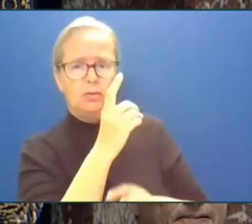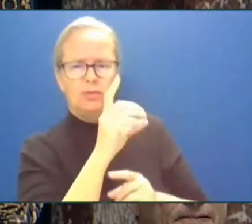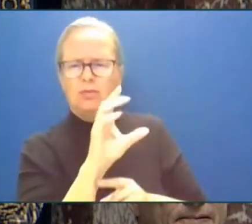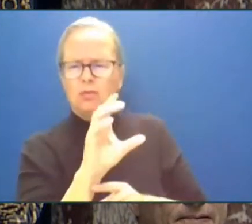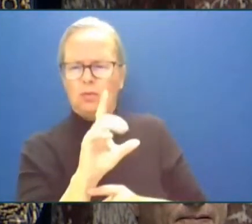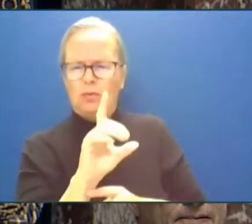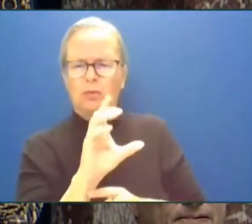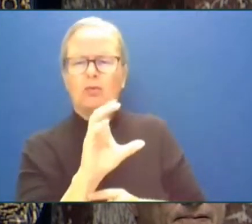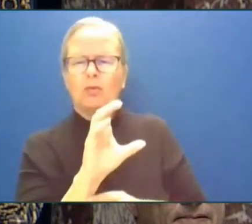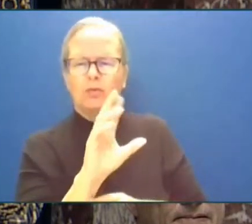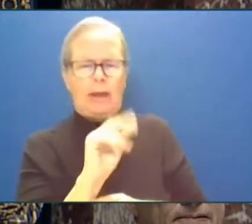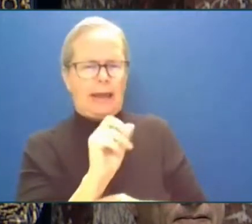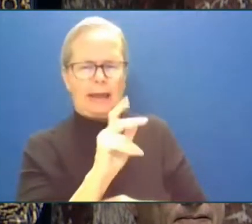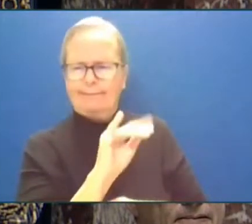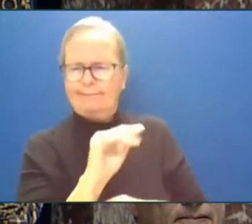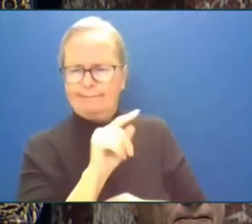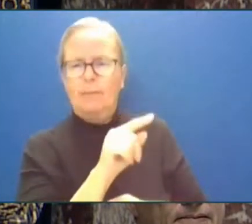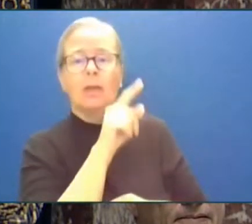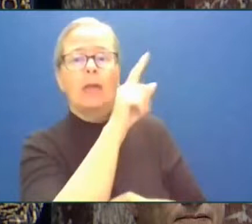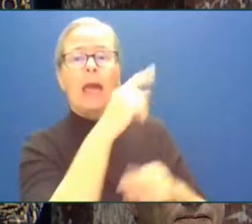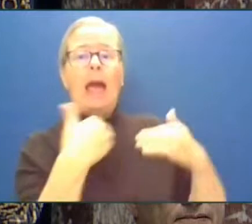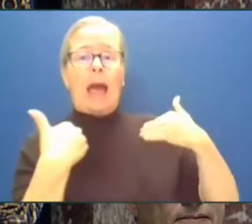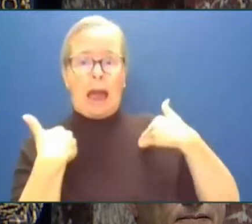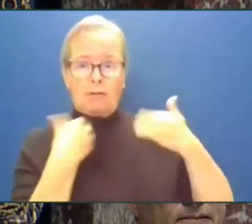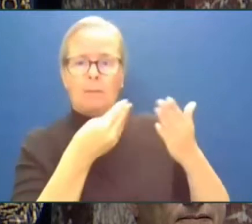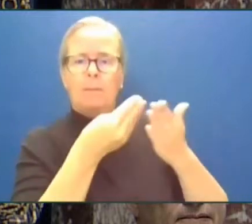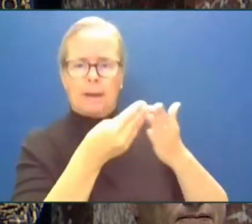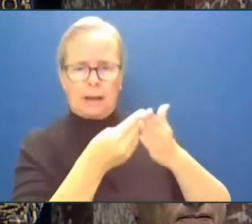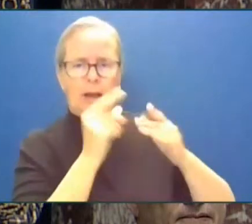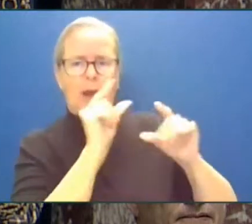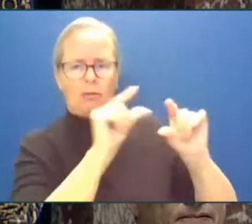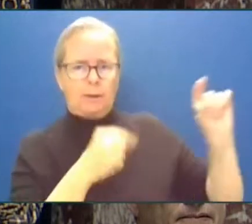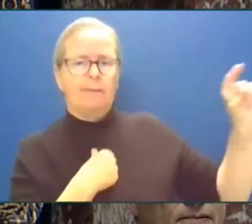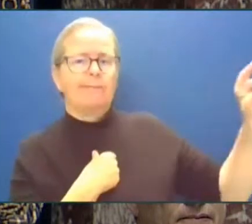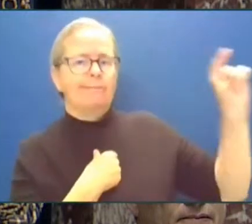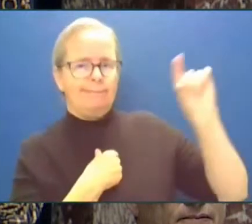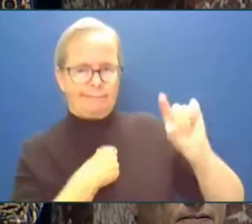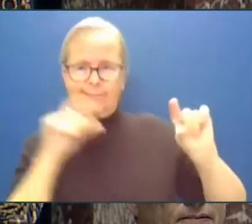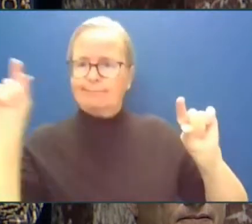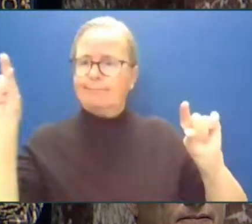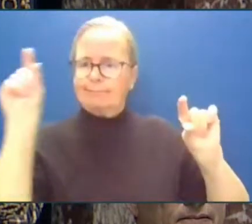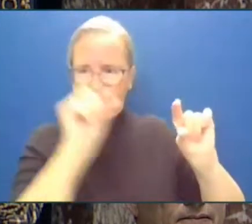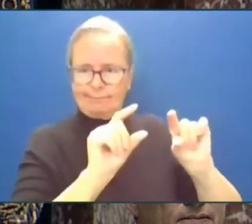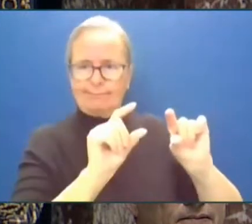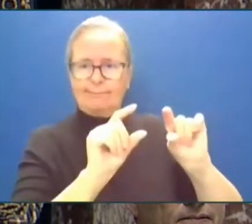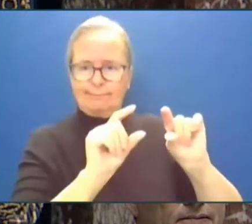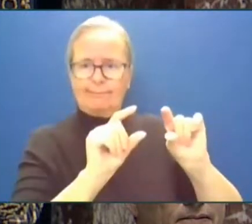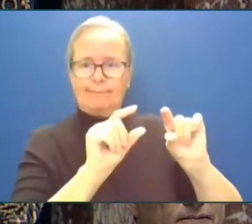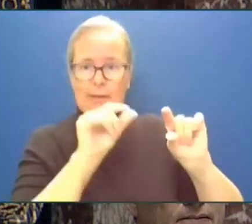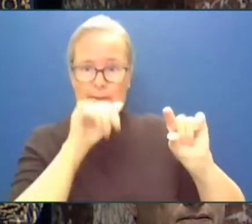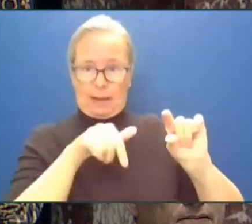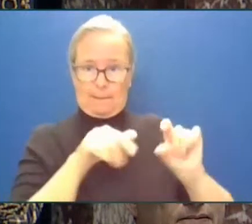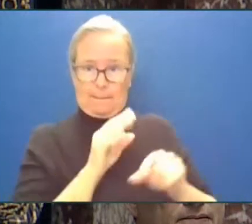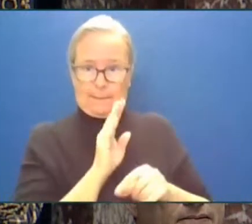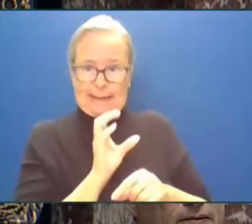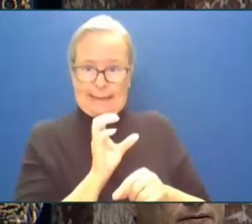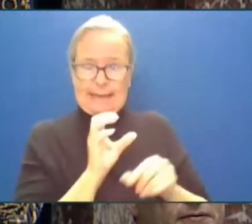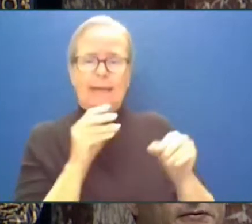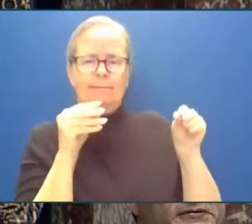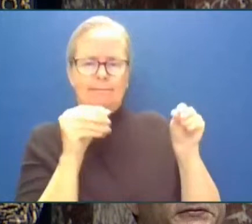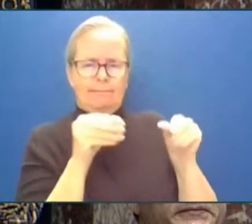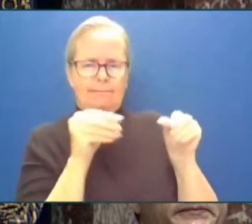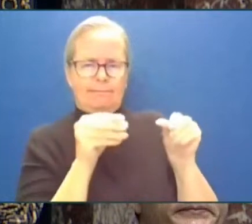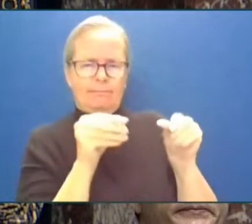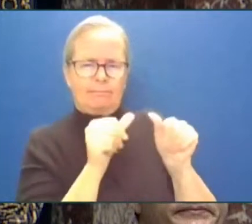BC government's clean energy funds. They burn millions of tons of wood pellets from British Columbia in their energy plant